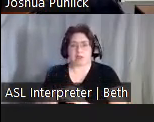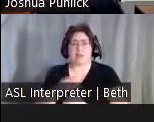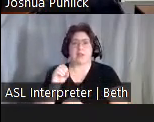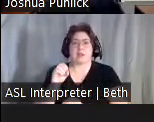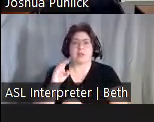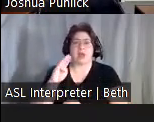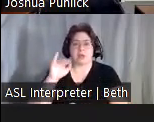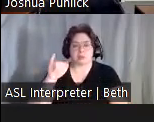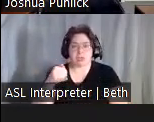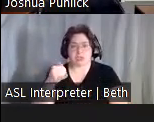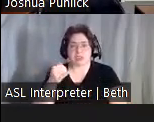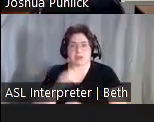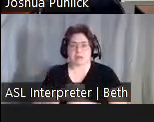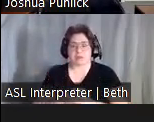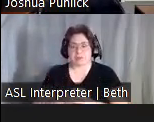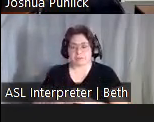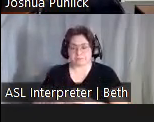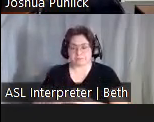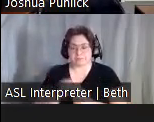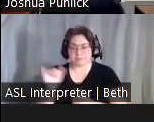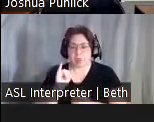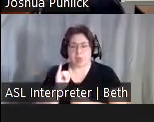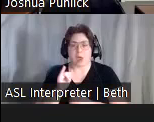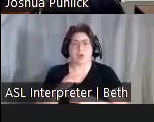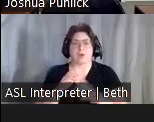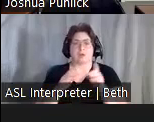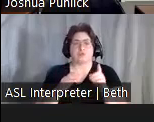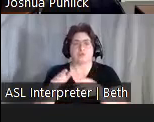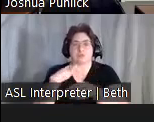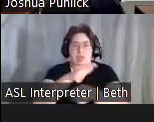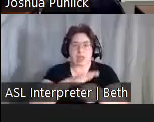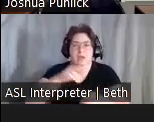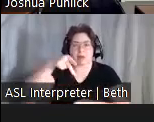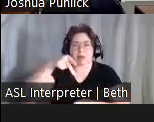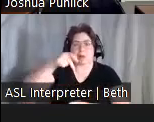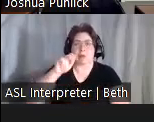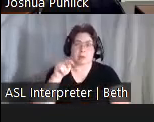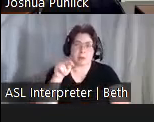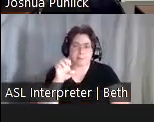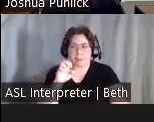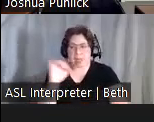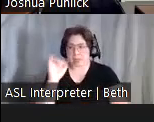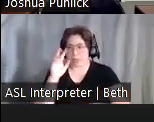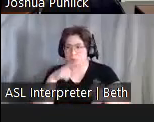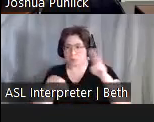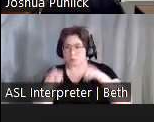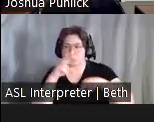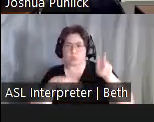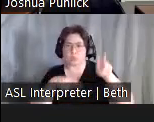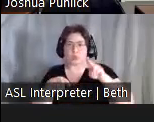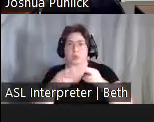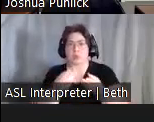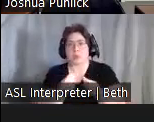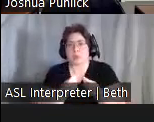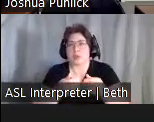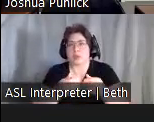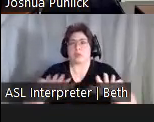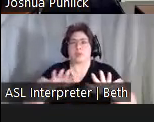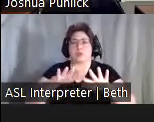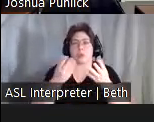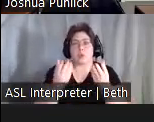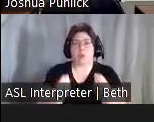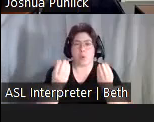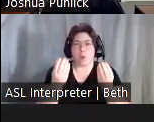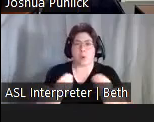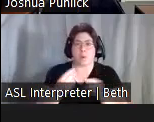Also within those patches of pine, we're also monitoring soil moisture and temperature, where we